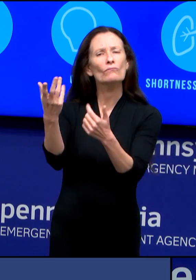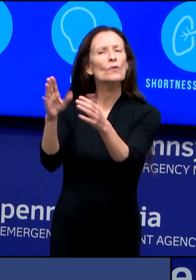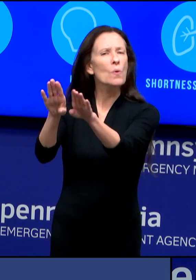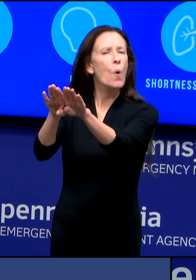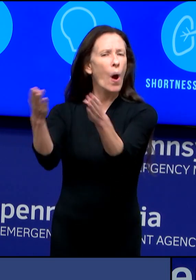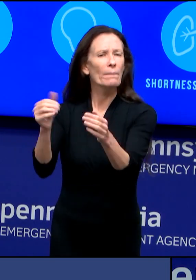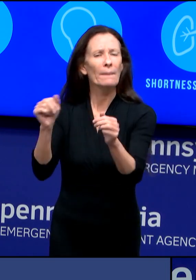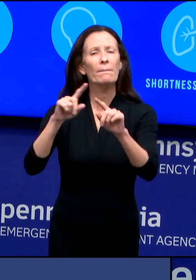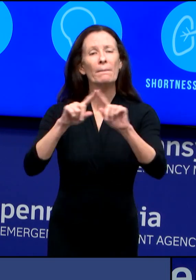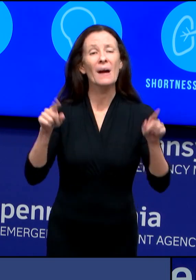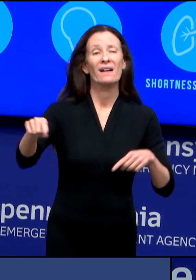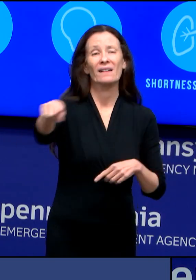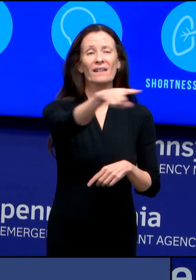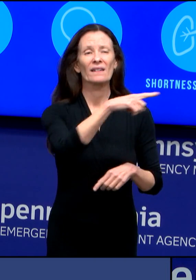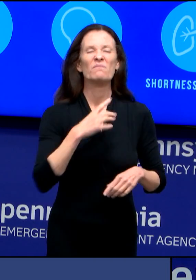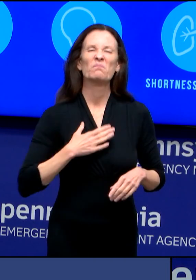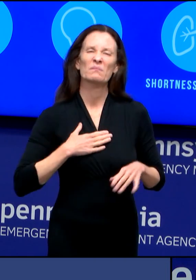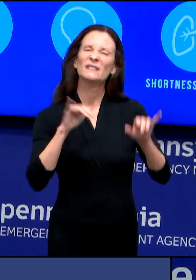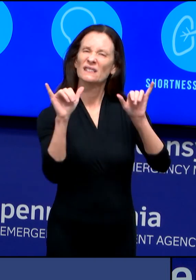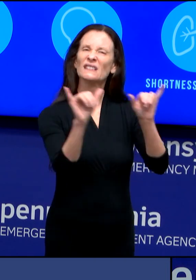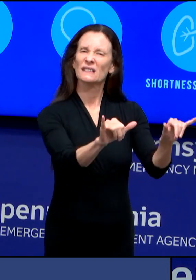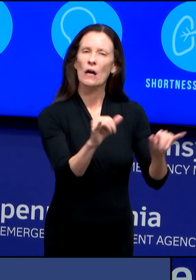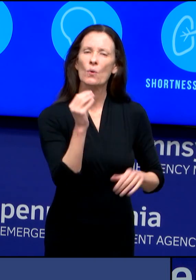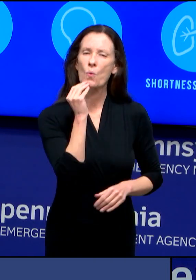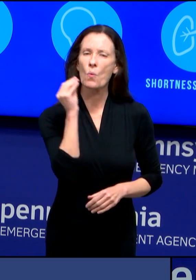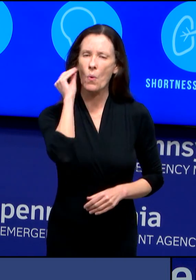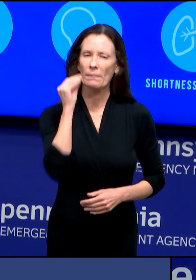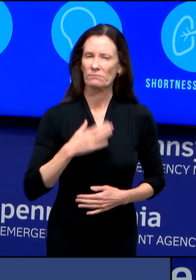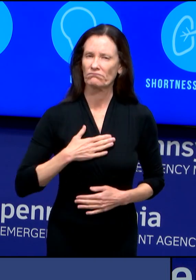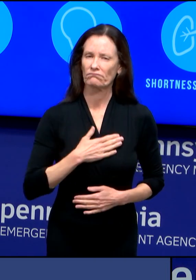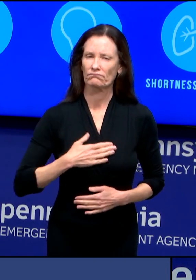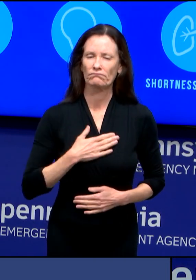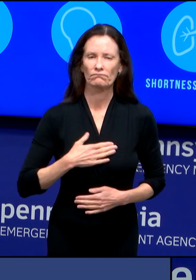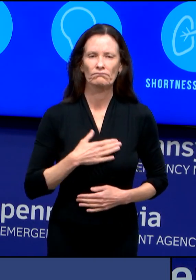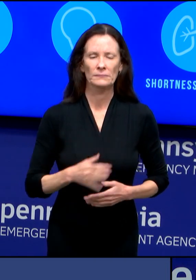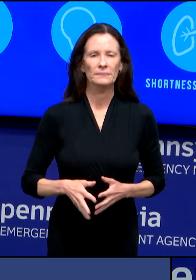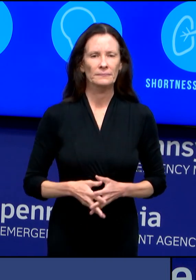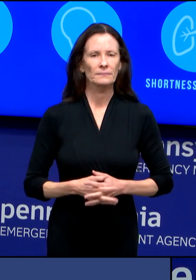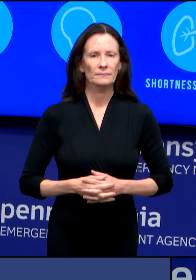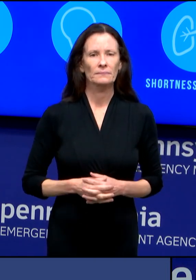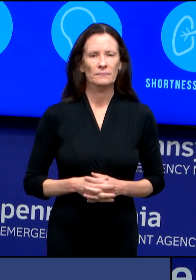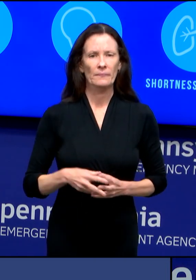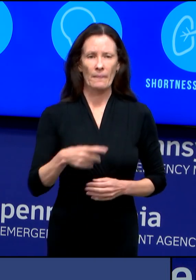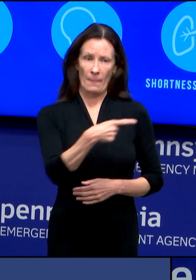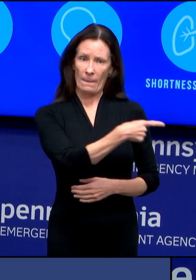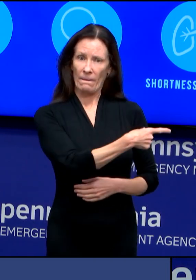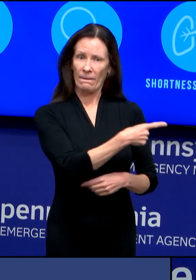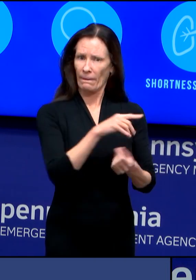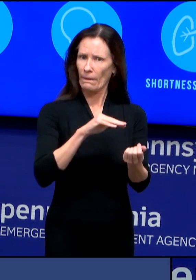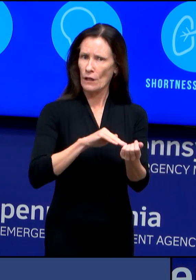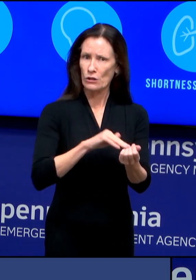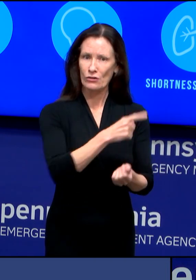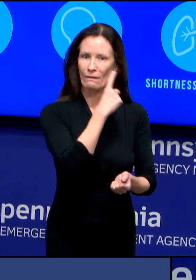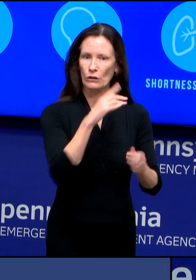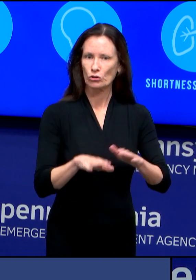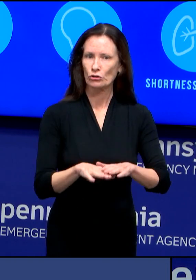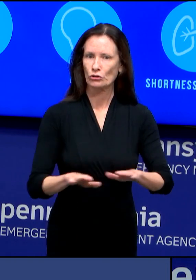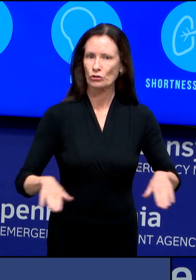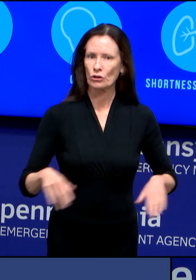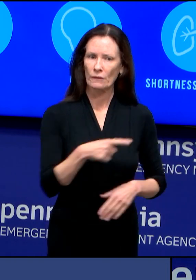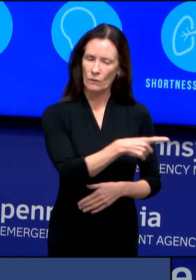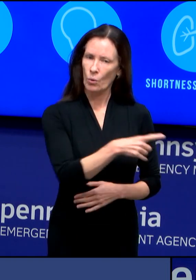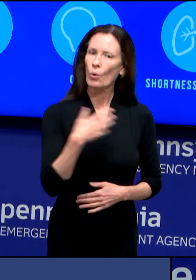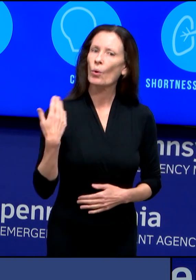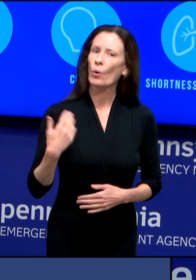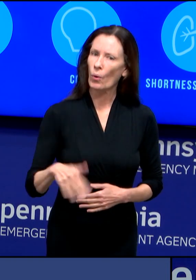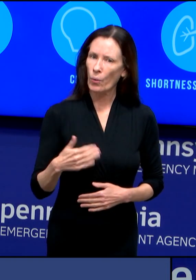As a pediatrician, I know that it can be hardest to tell healthcare personnel and first responders